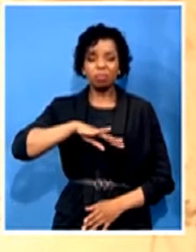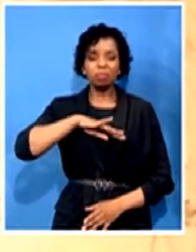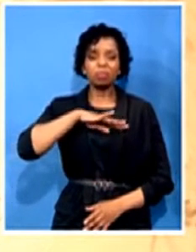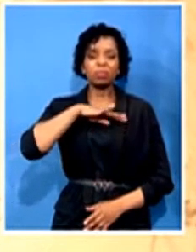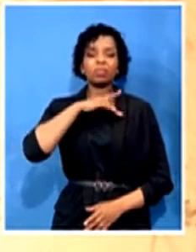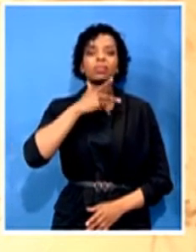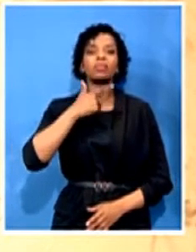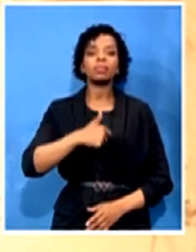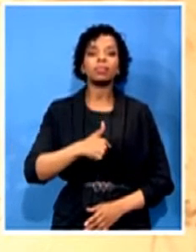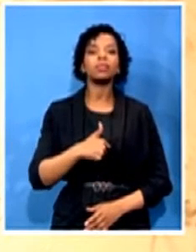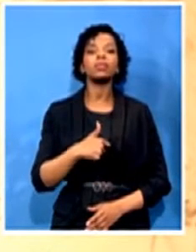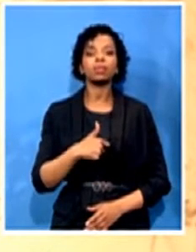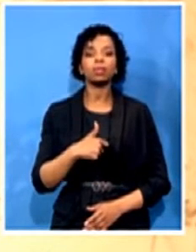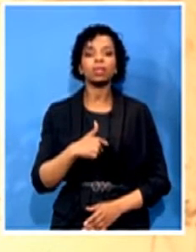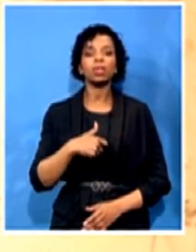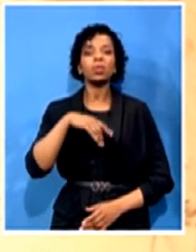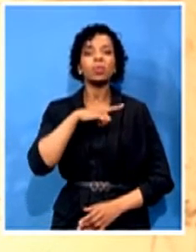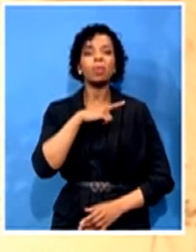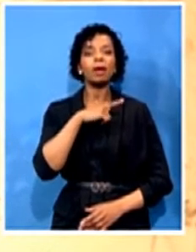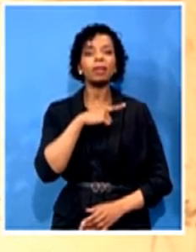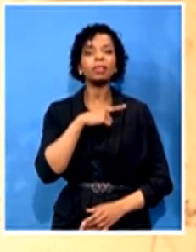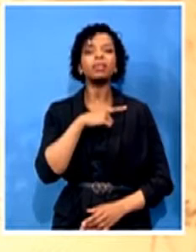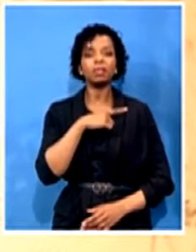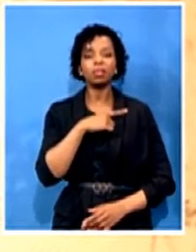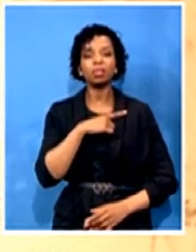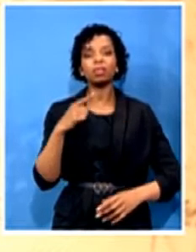save to alcohol.